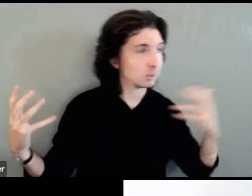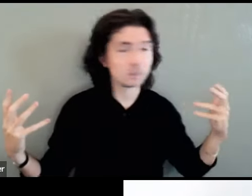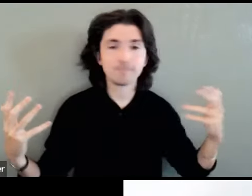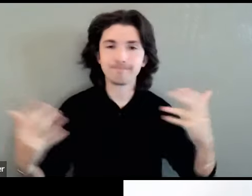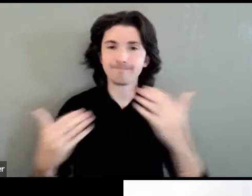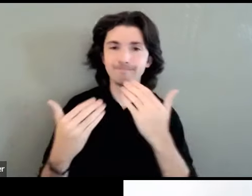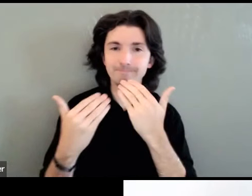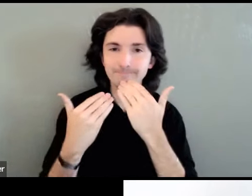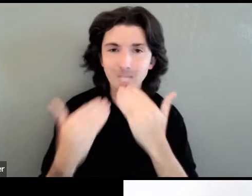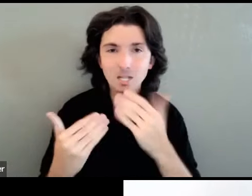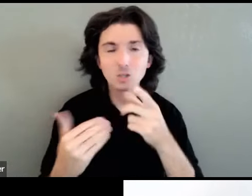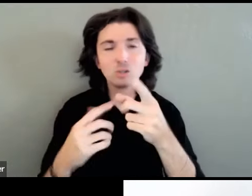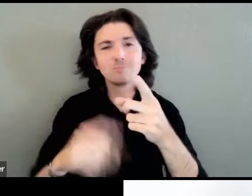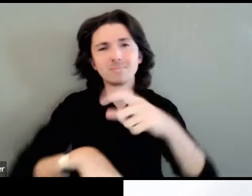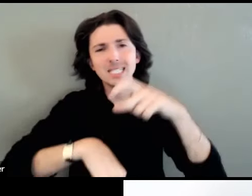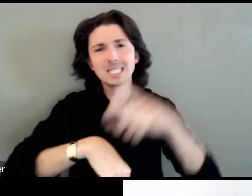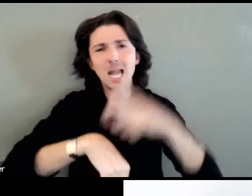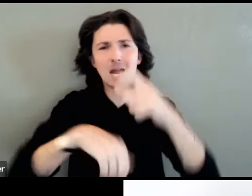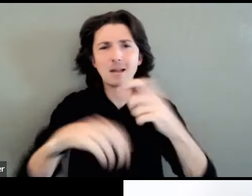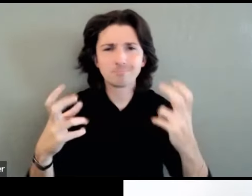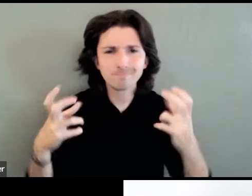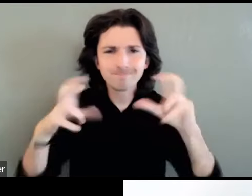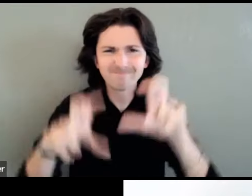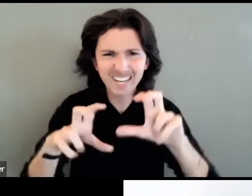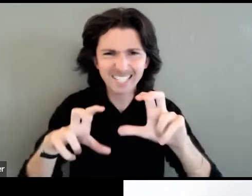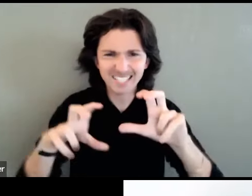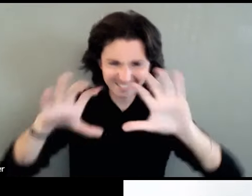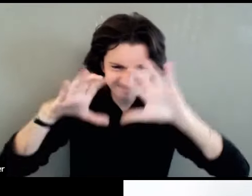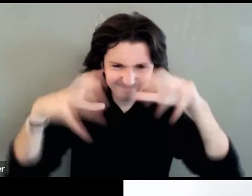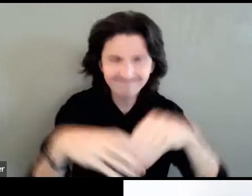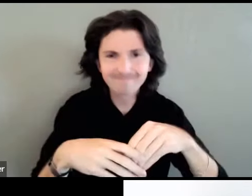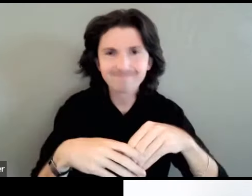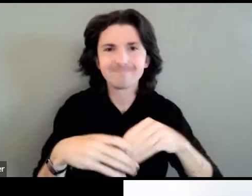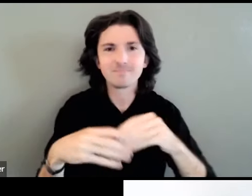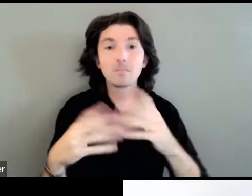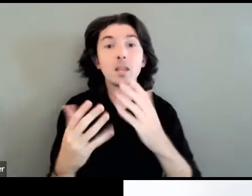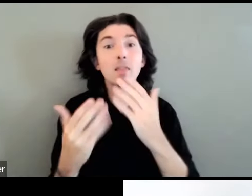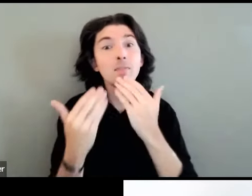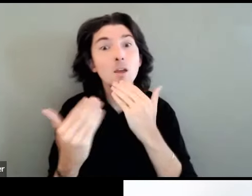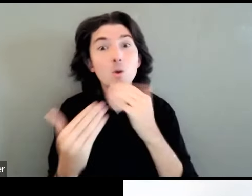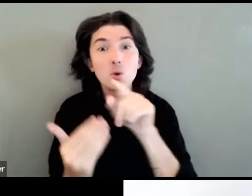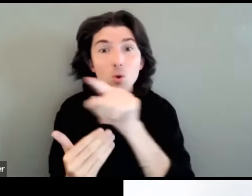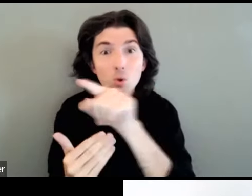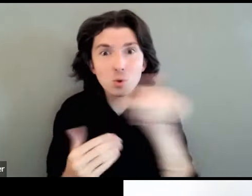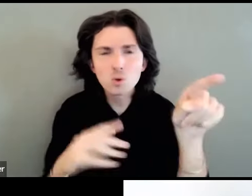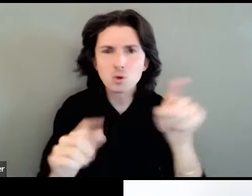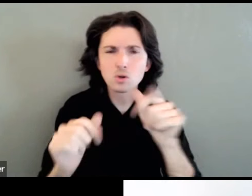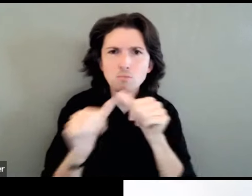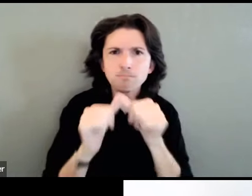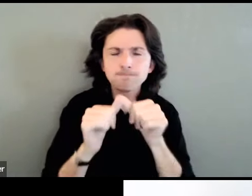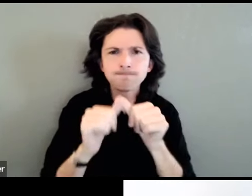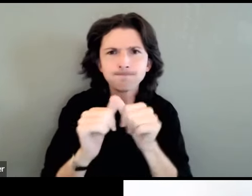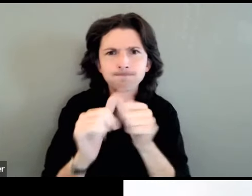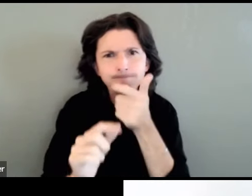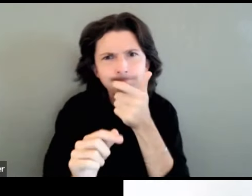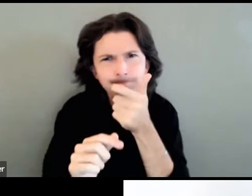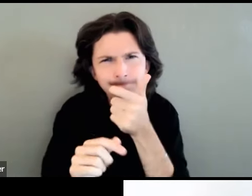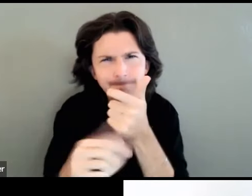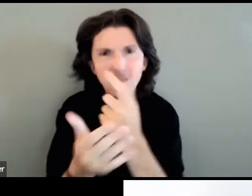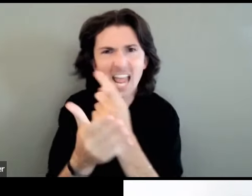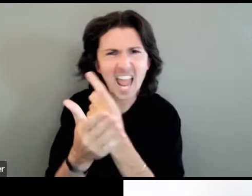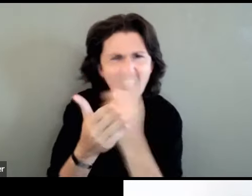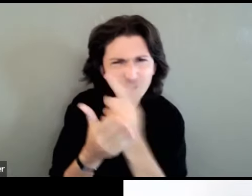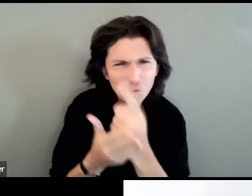for taking time out to be with us. Special thanks to each of you who have been tuning in each week for our President's Task Force on